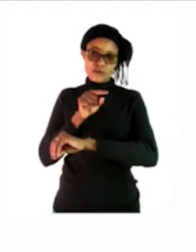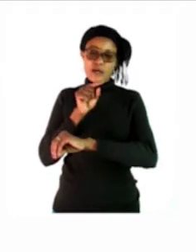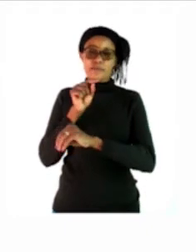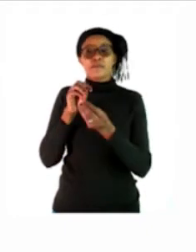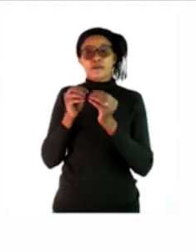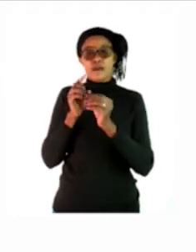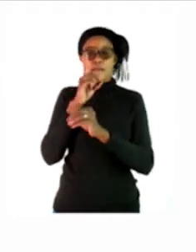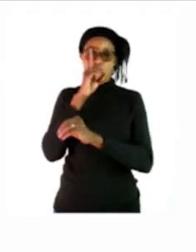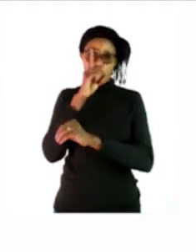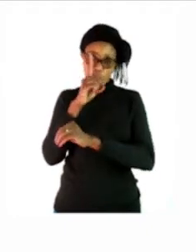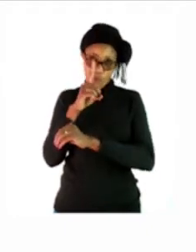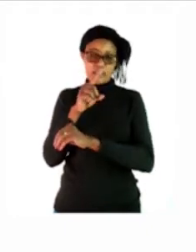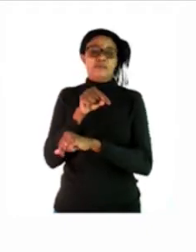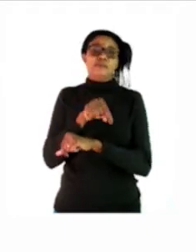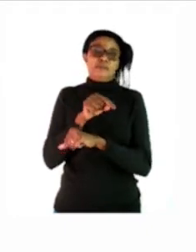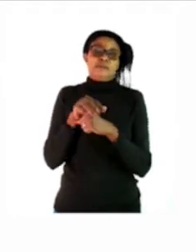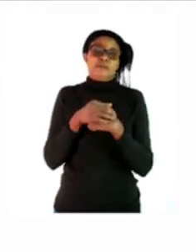to the picture of the wreath.